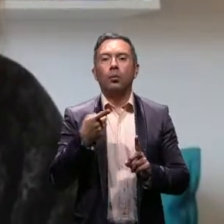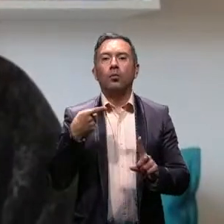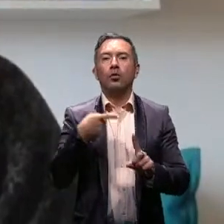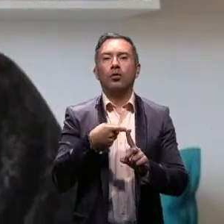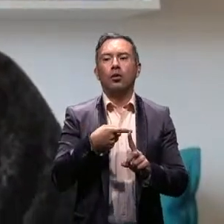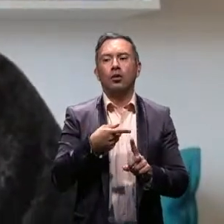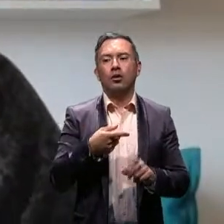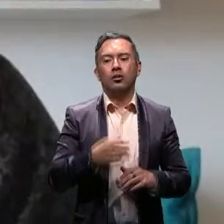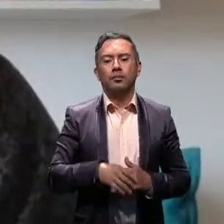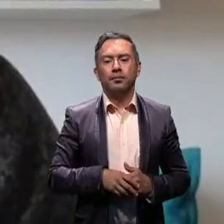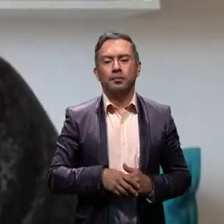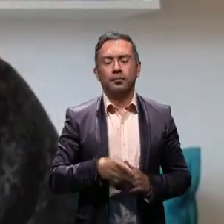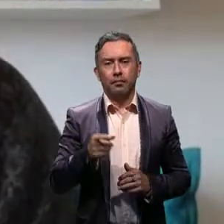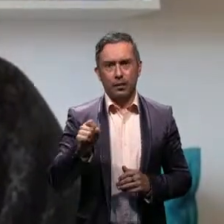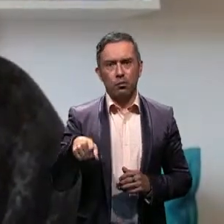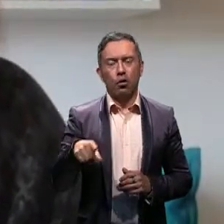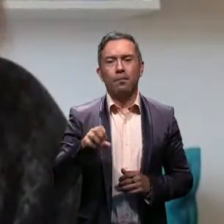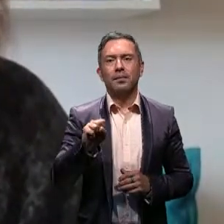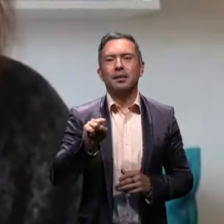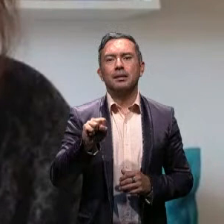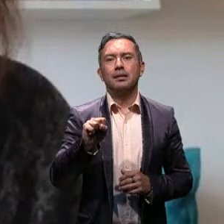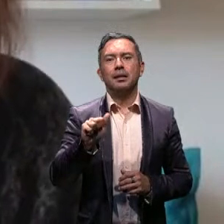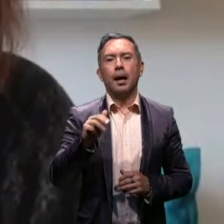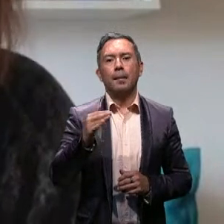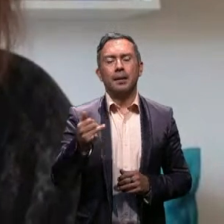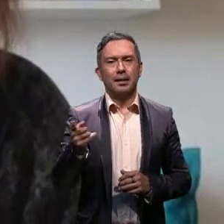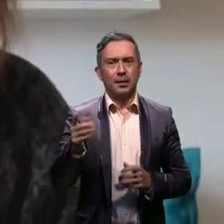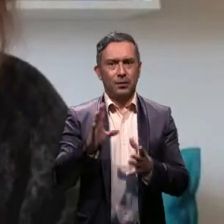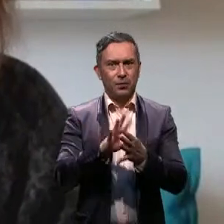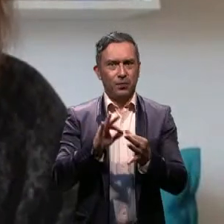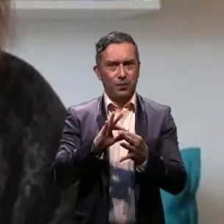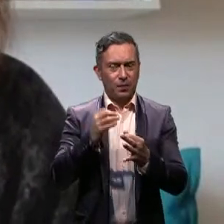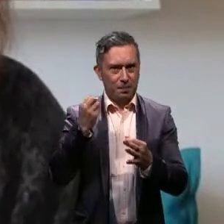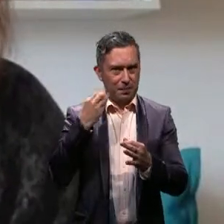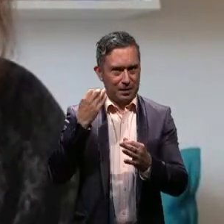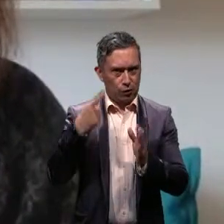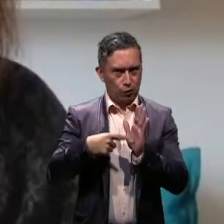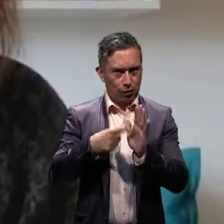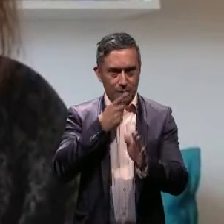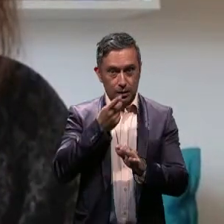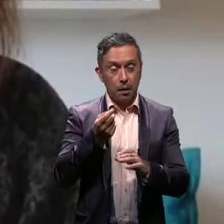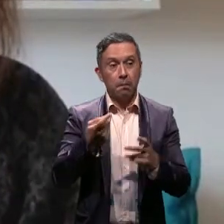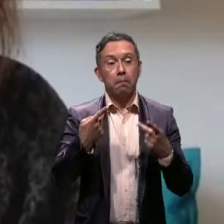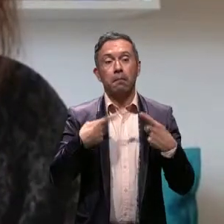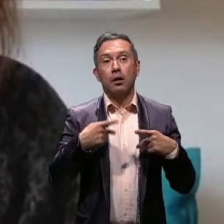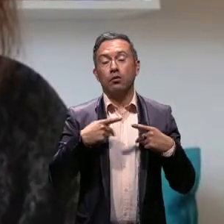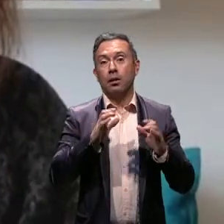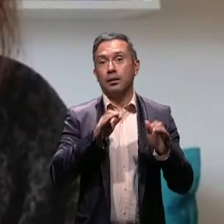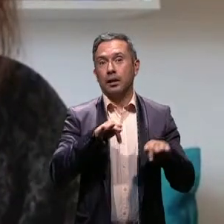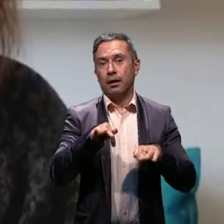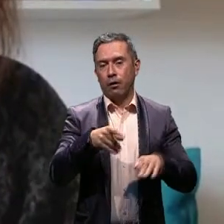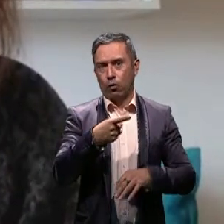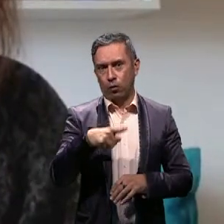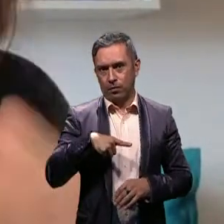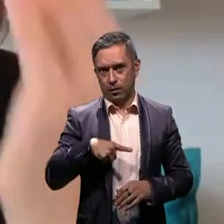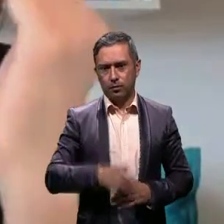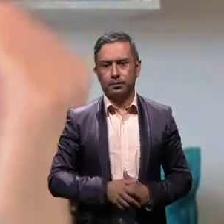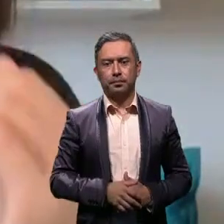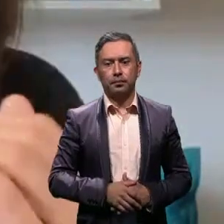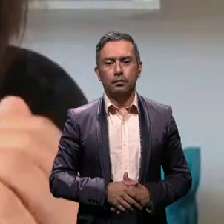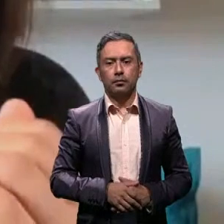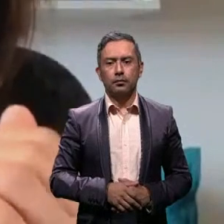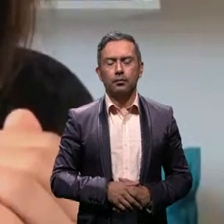come to an extent, just like Tammy said in her presentation, of having public